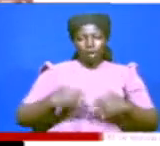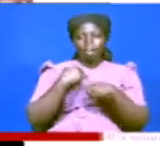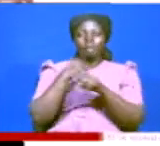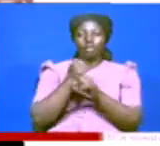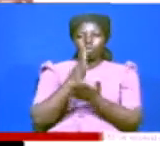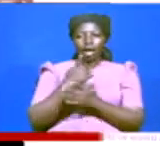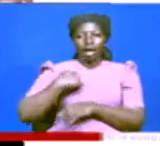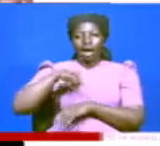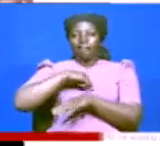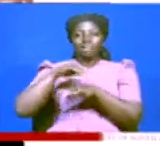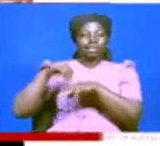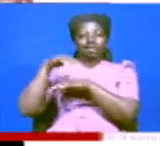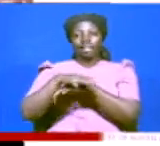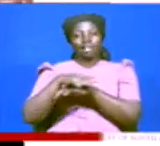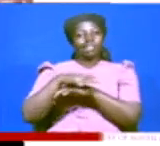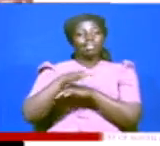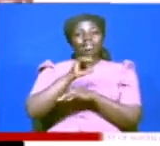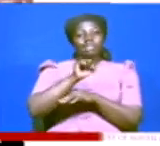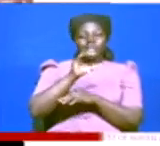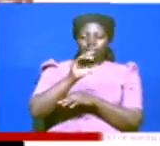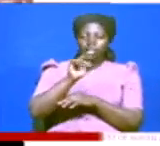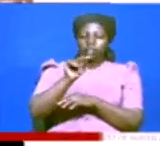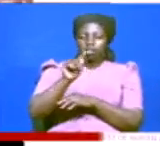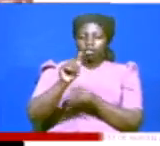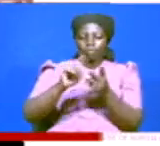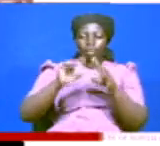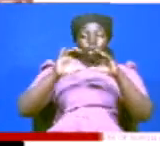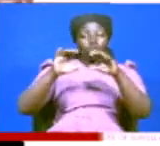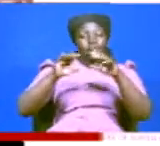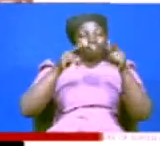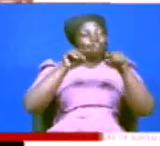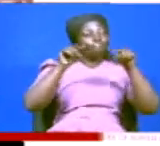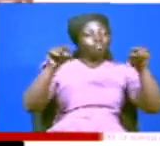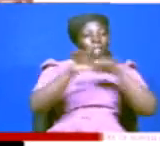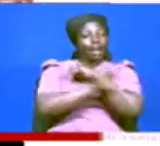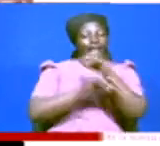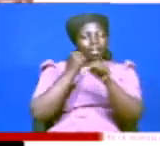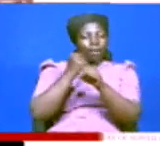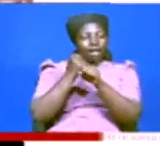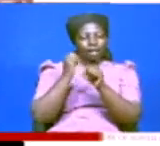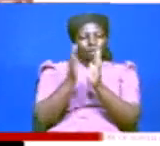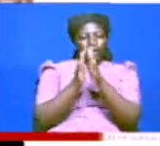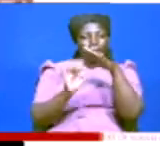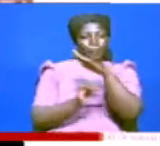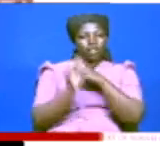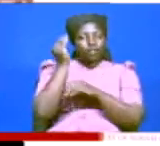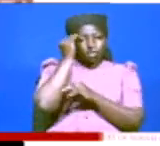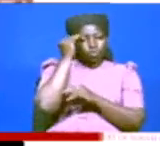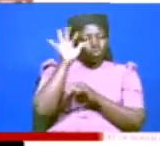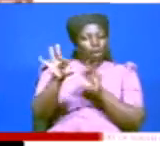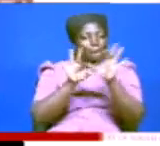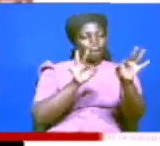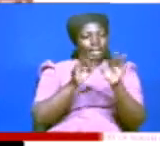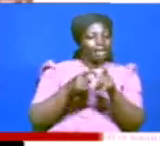that we send Scouts and coaches across the country making sure that we work with the minister of Education to pick up Talent from the school